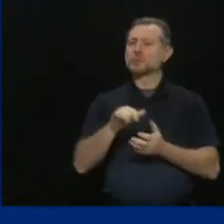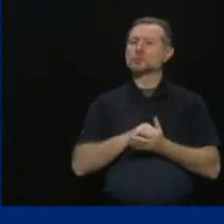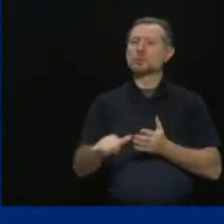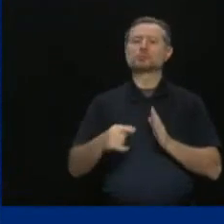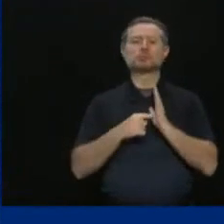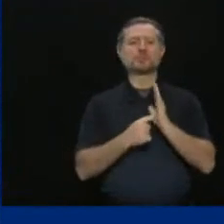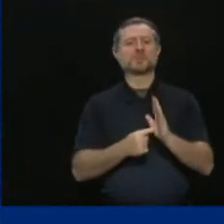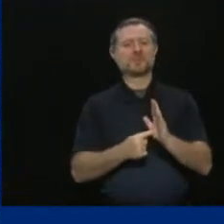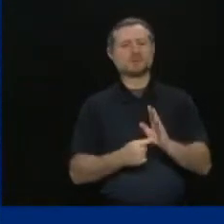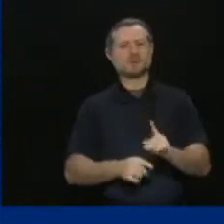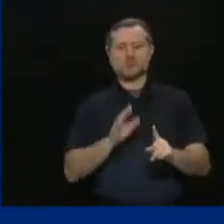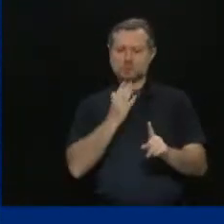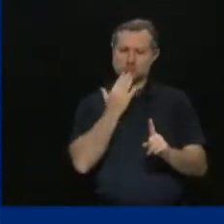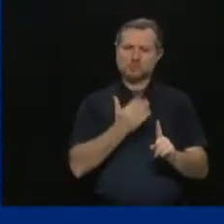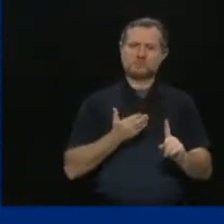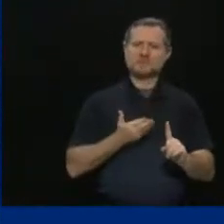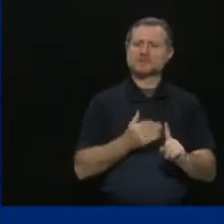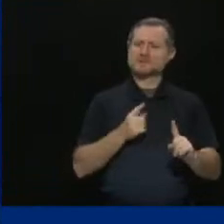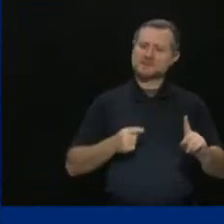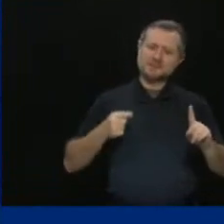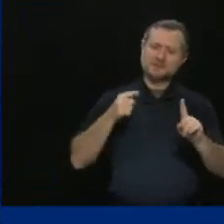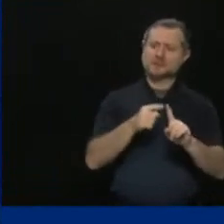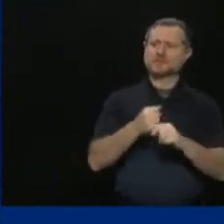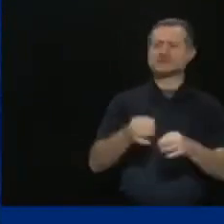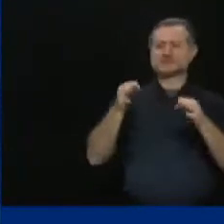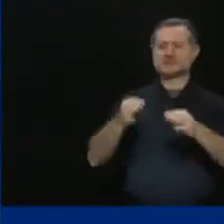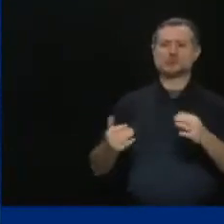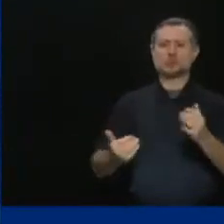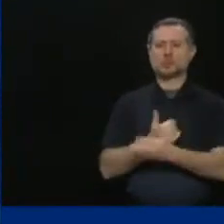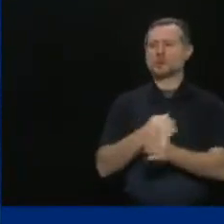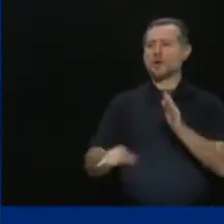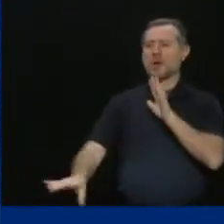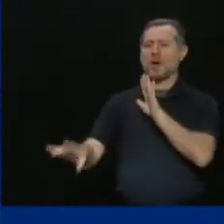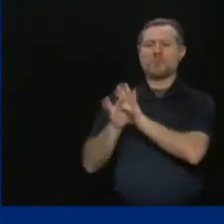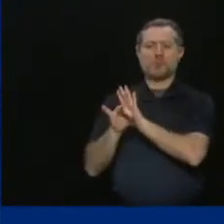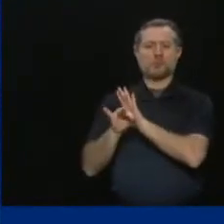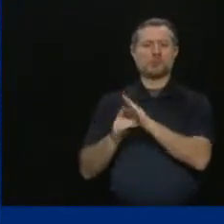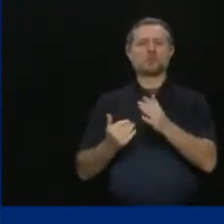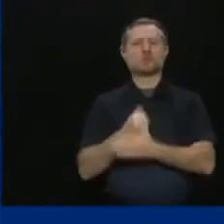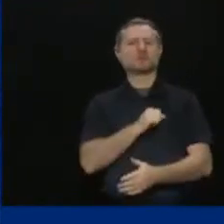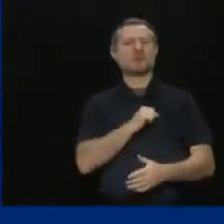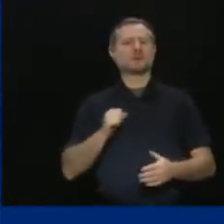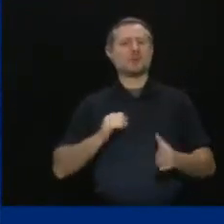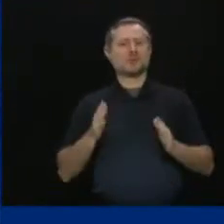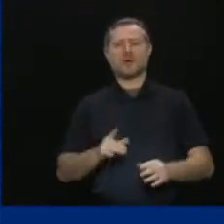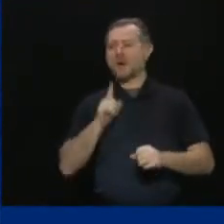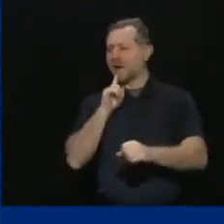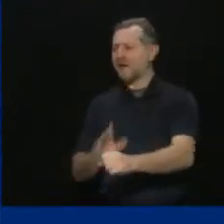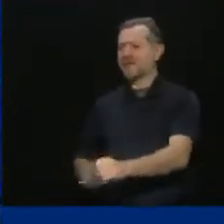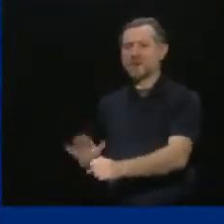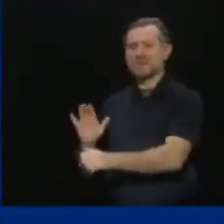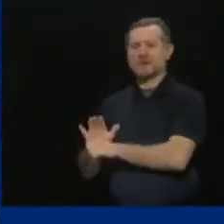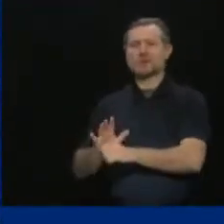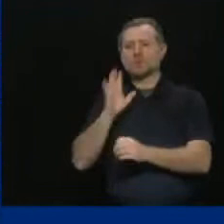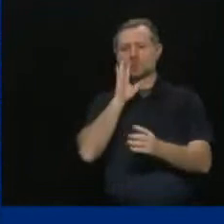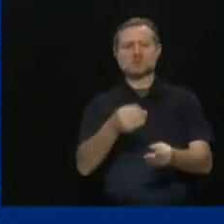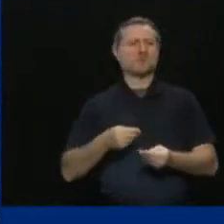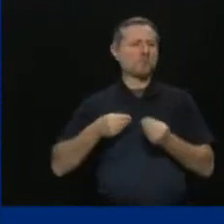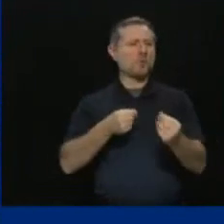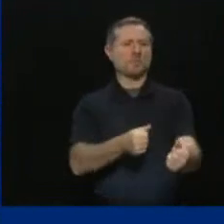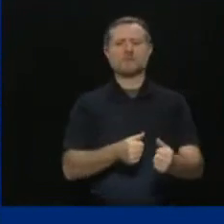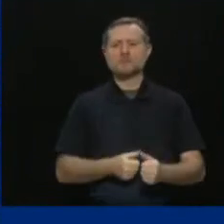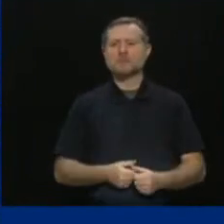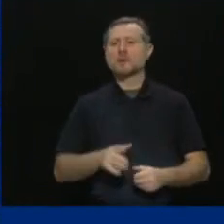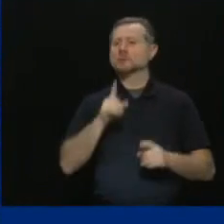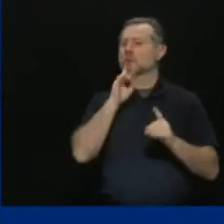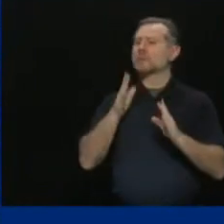as I can make new appointments with the confirmation of the Senate, which will not be till January. That'll all work out very smoothly. Governor, from what I've